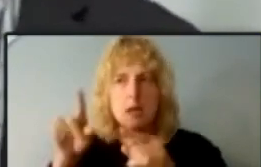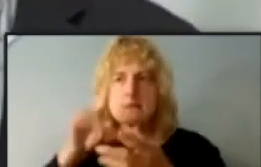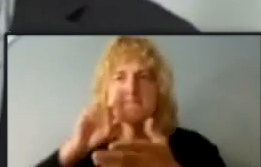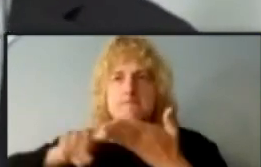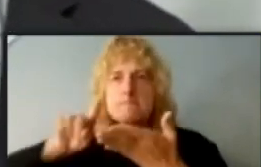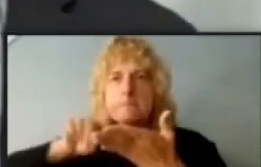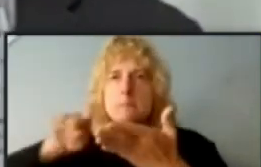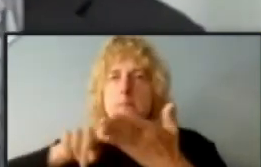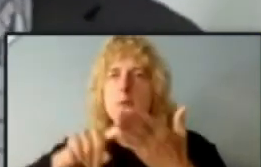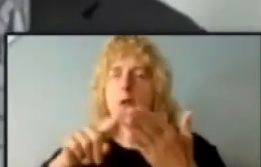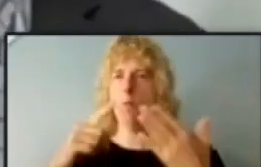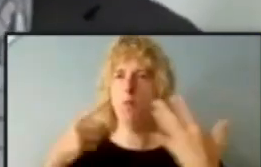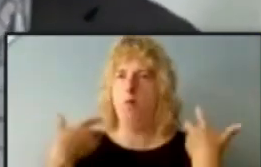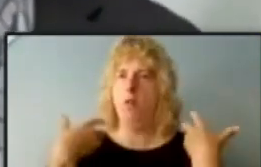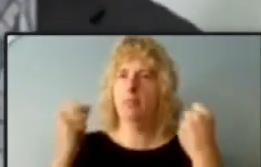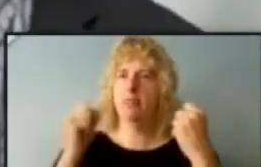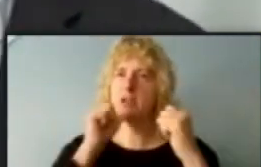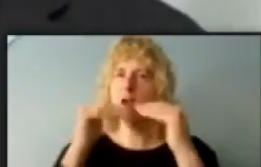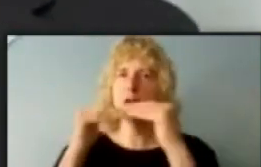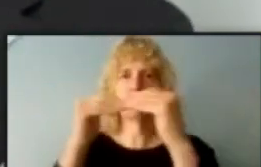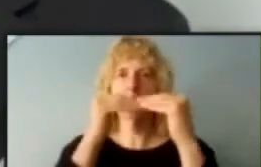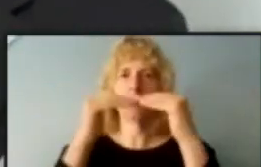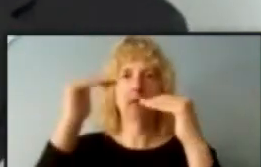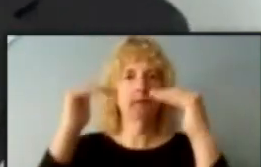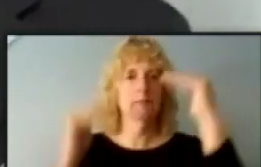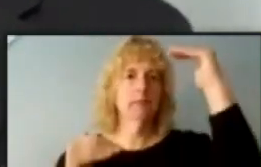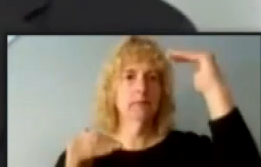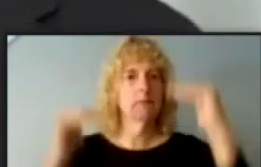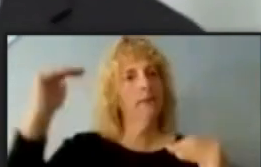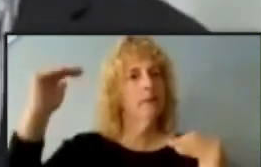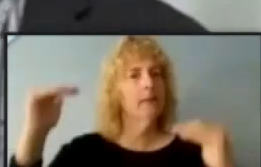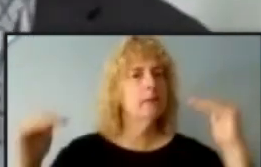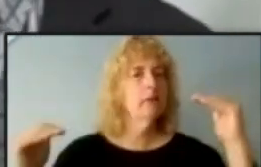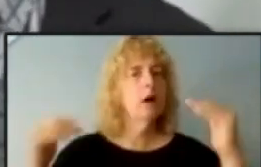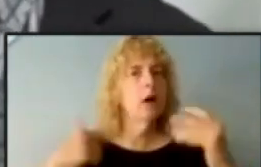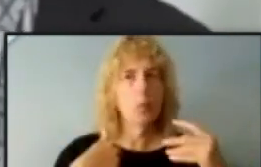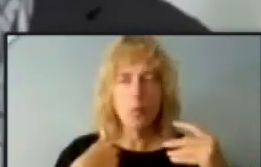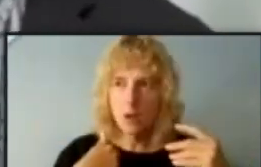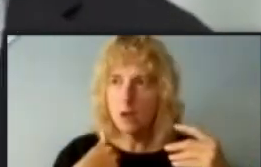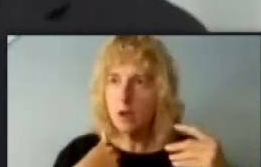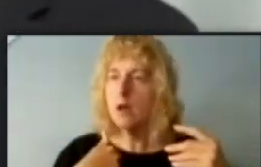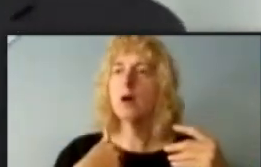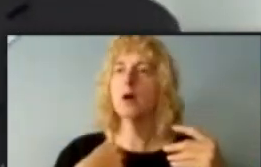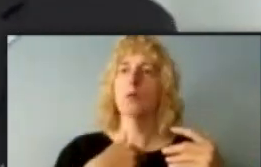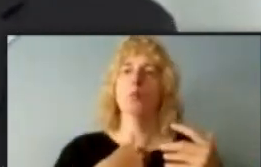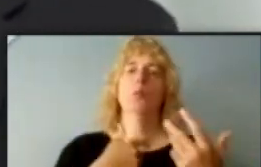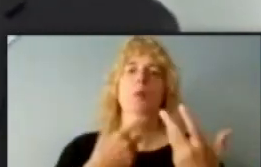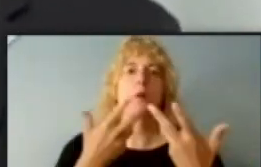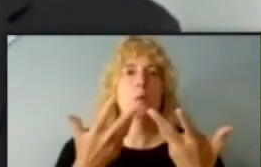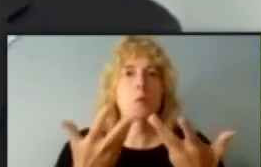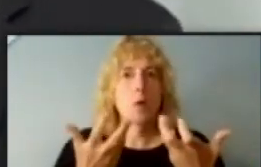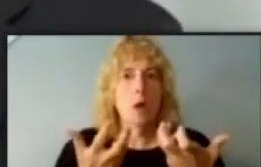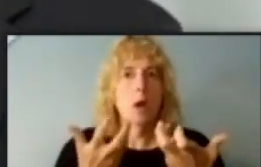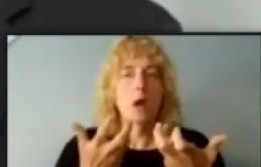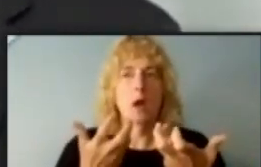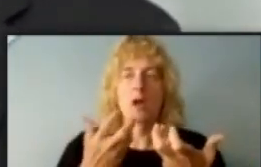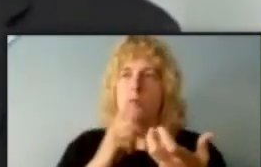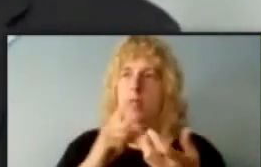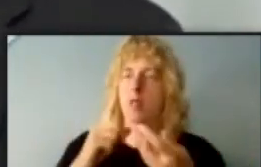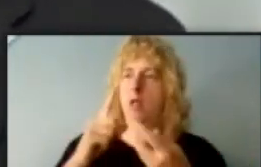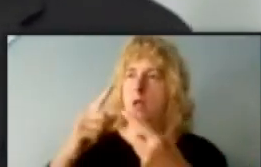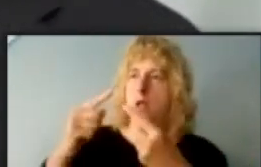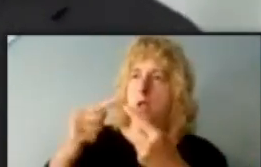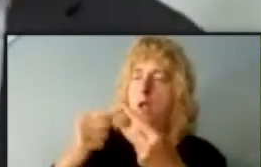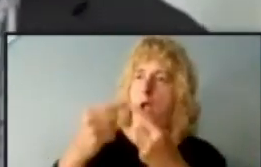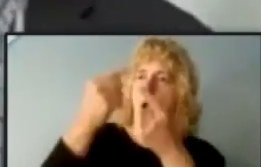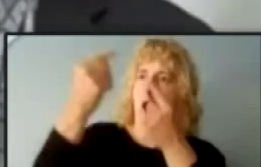fit that what Wayne State was doing and what we sought to do were really opposite sides of the same